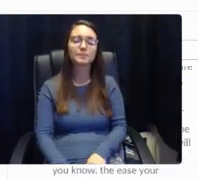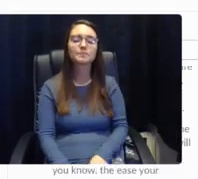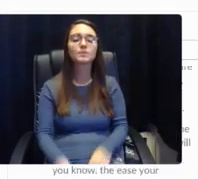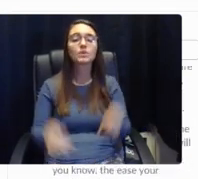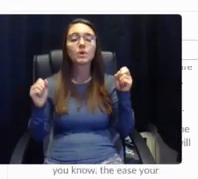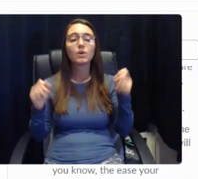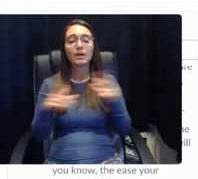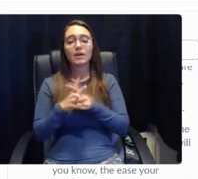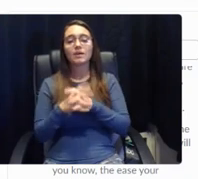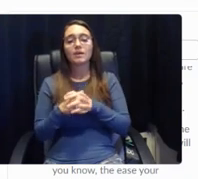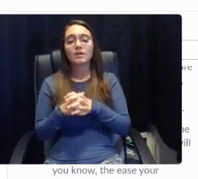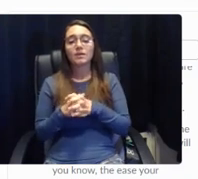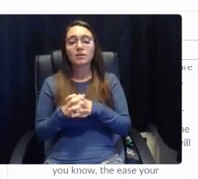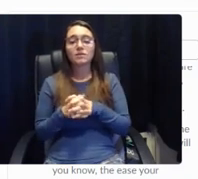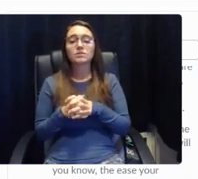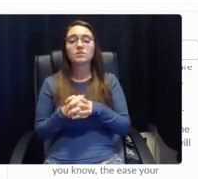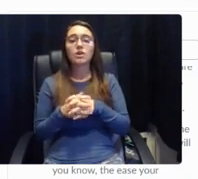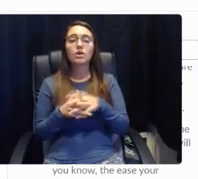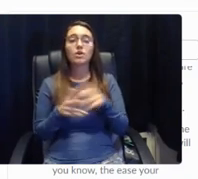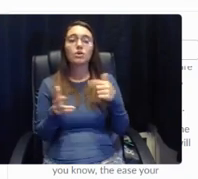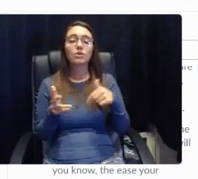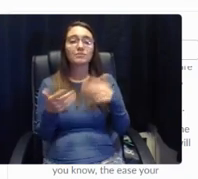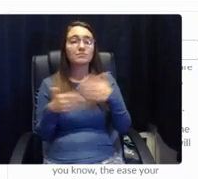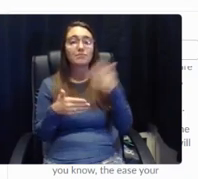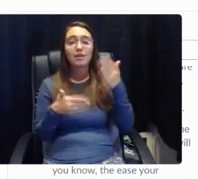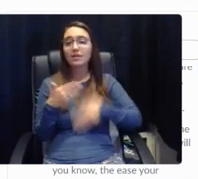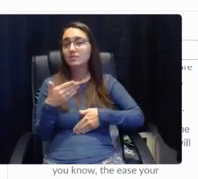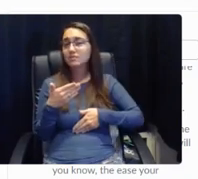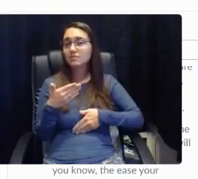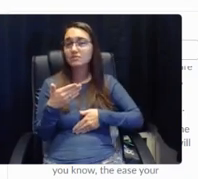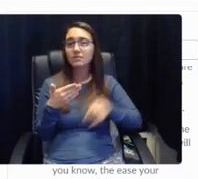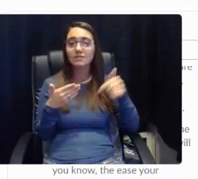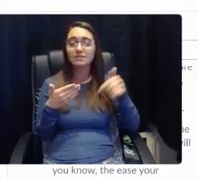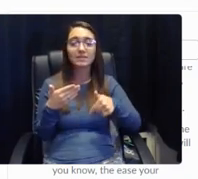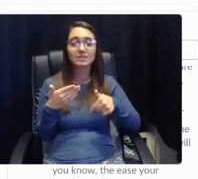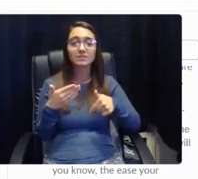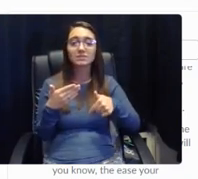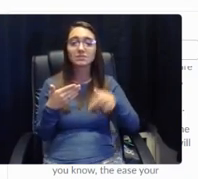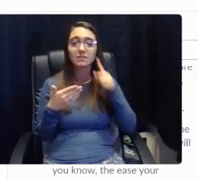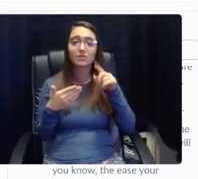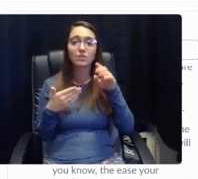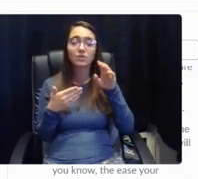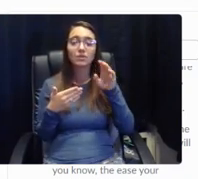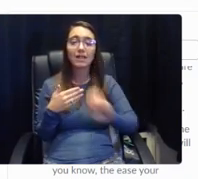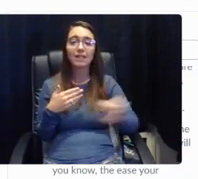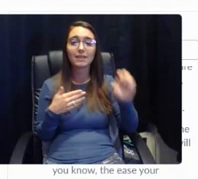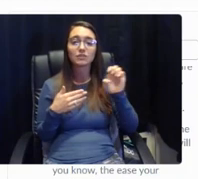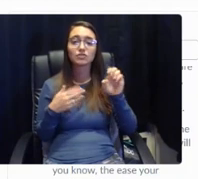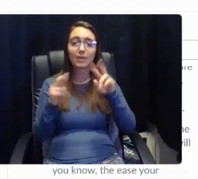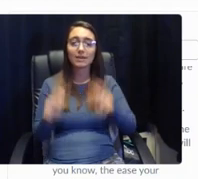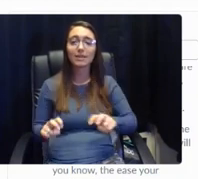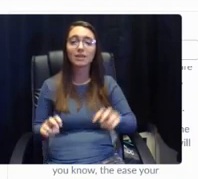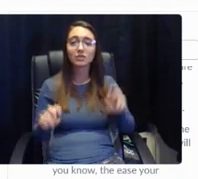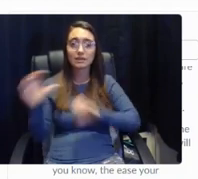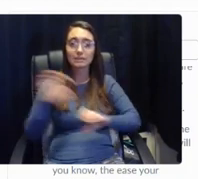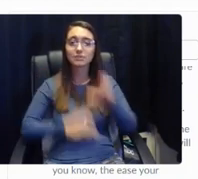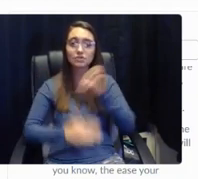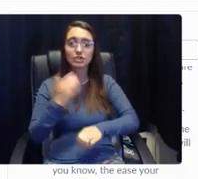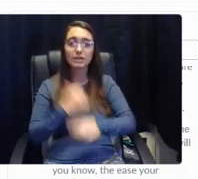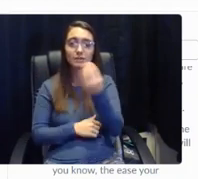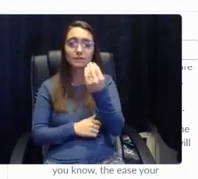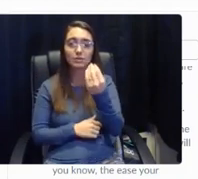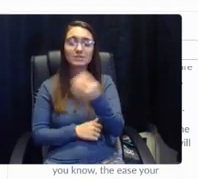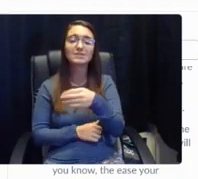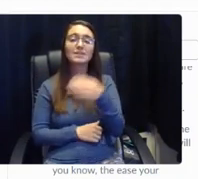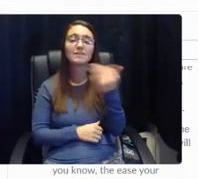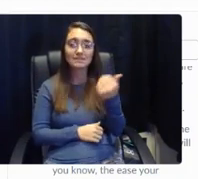ended, conclude our coverage for electroanalytical chemistry, chapter 14,